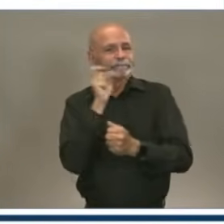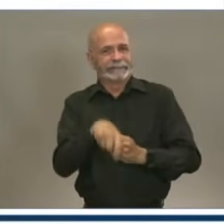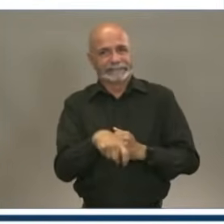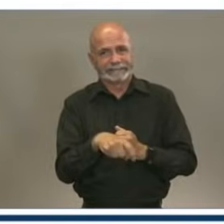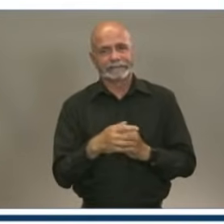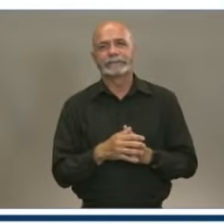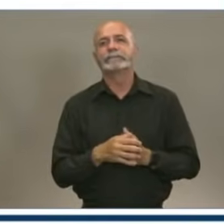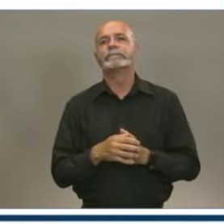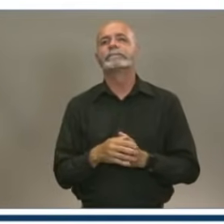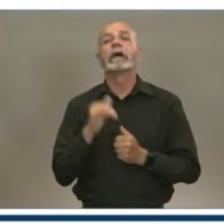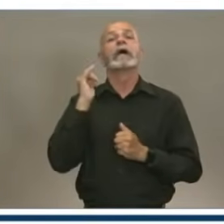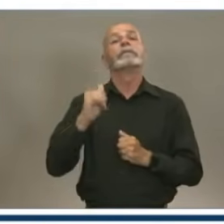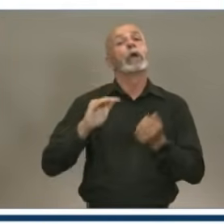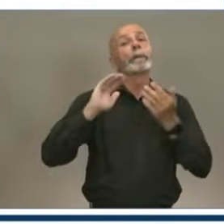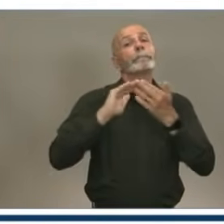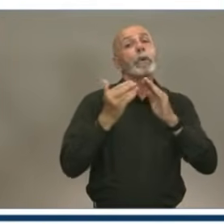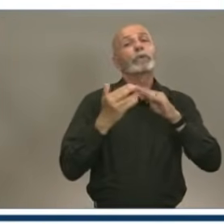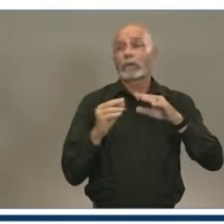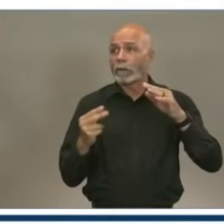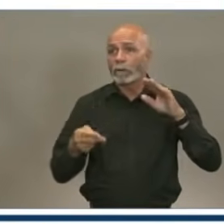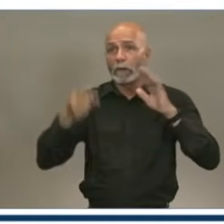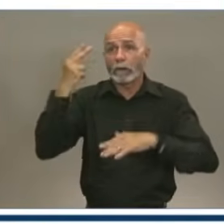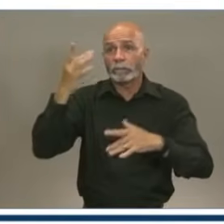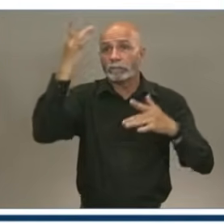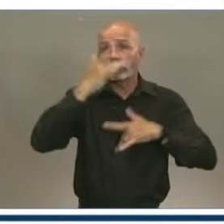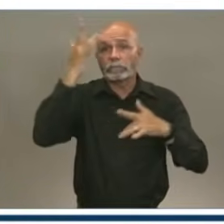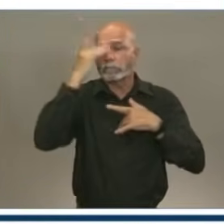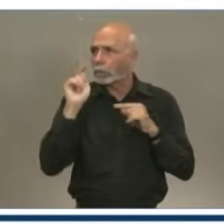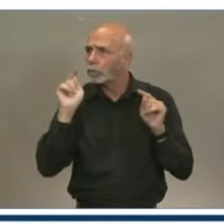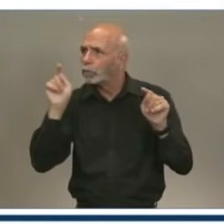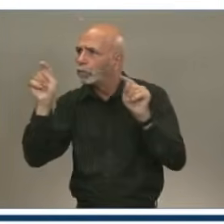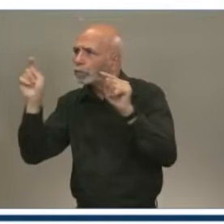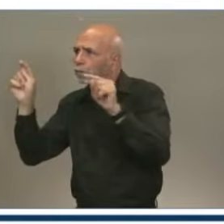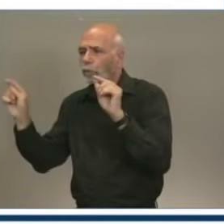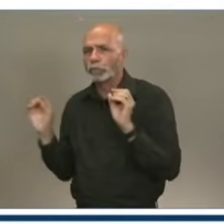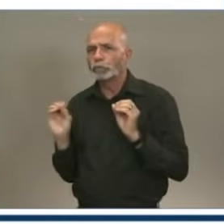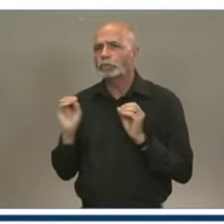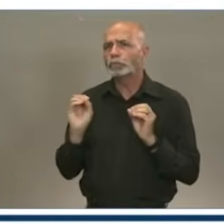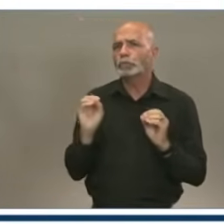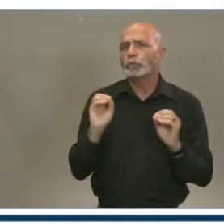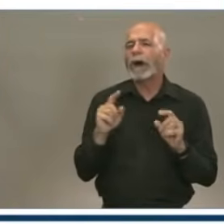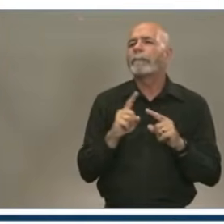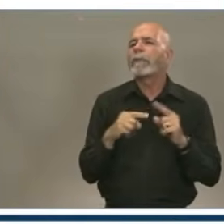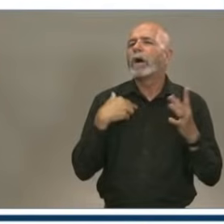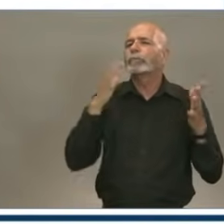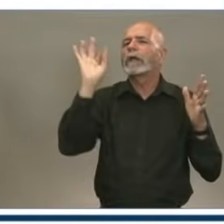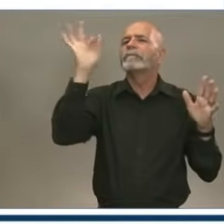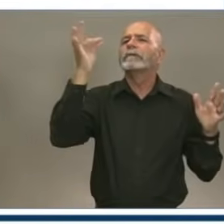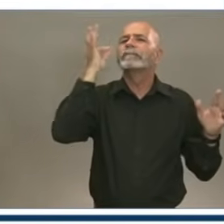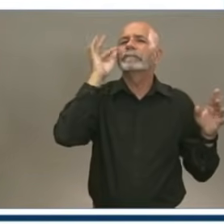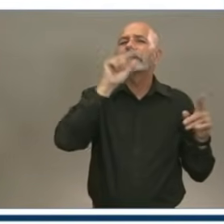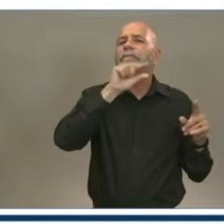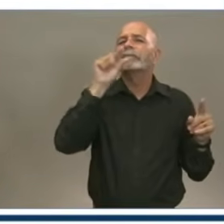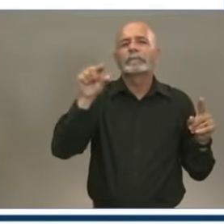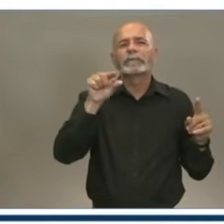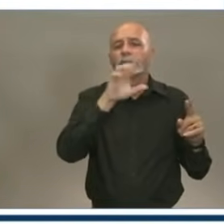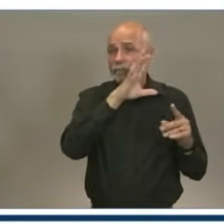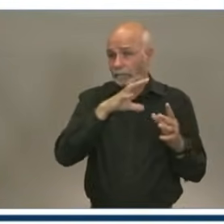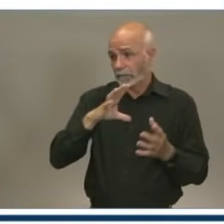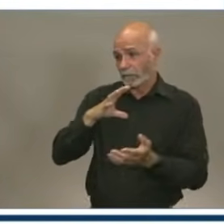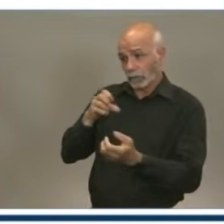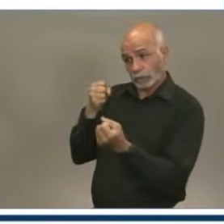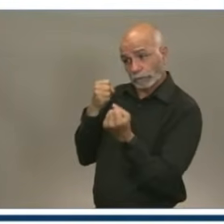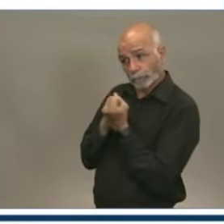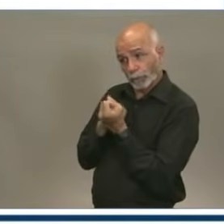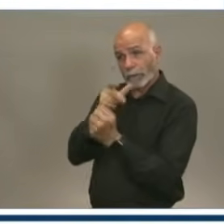and the main reason why we wanted to have a program in place was to supplement the federal program that was in place to support workers, and there were